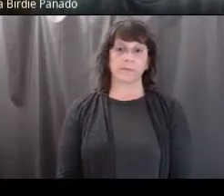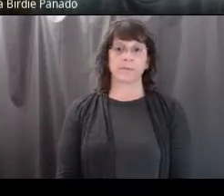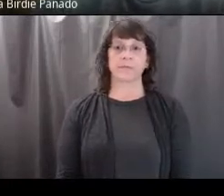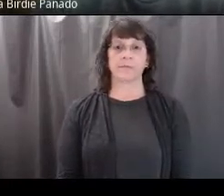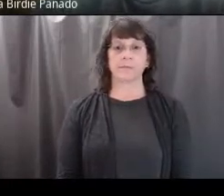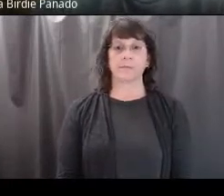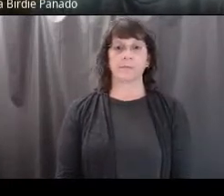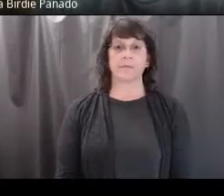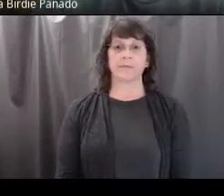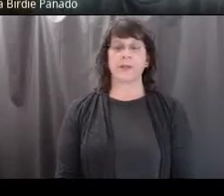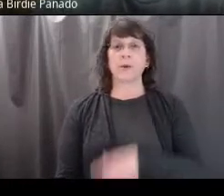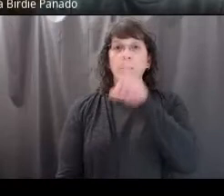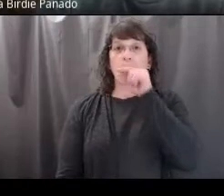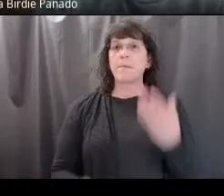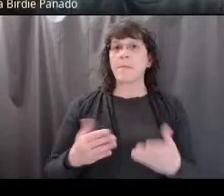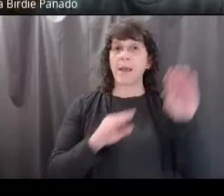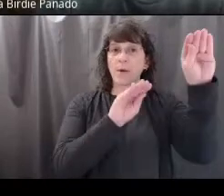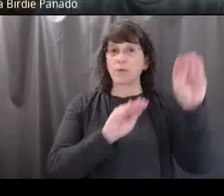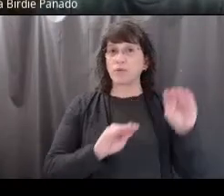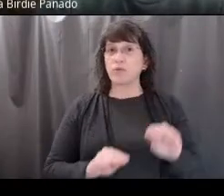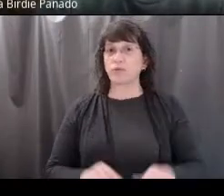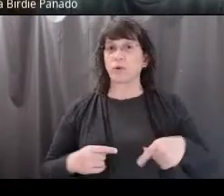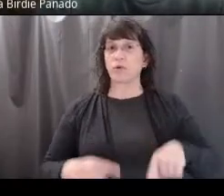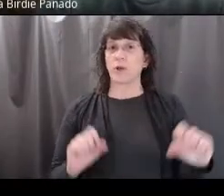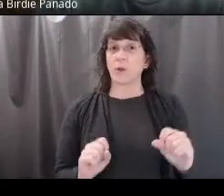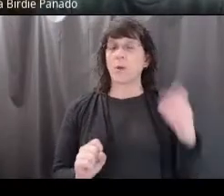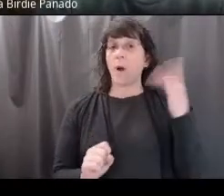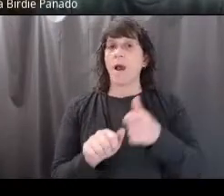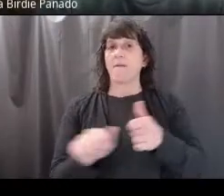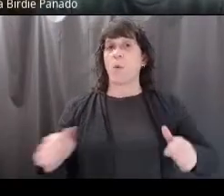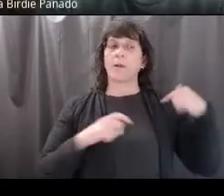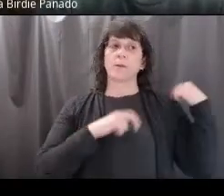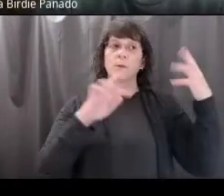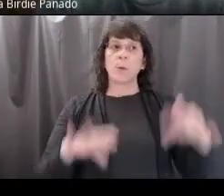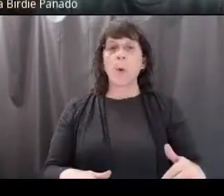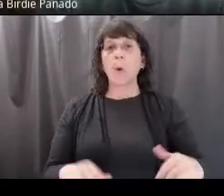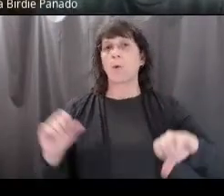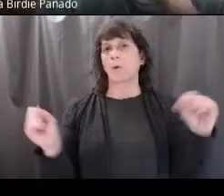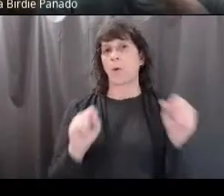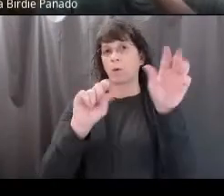the winters to avoid the snow and cold weather.